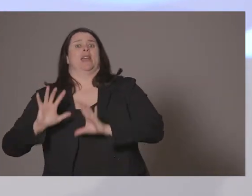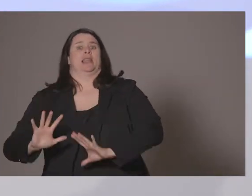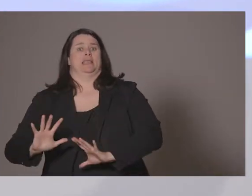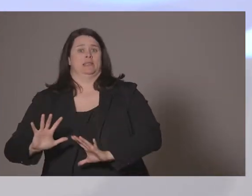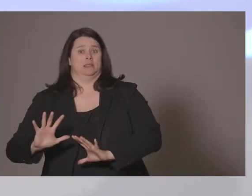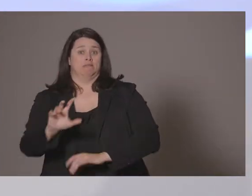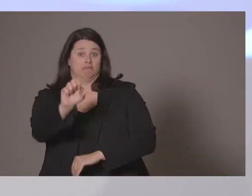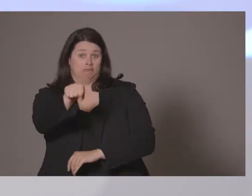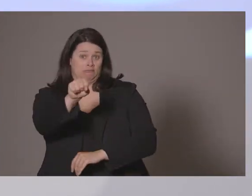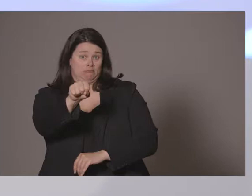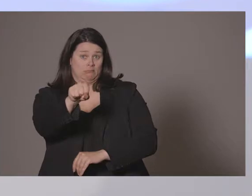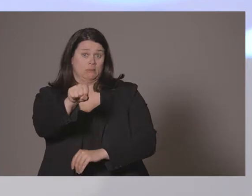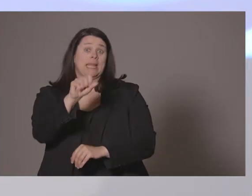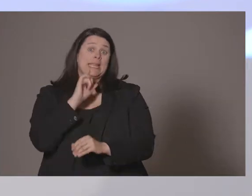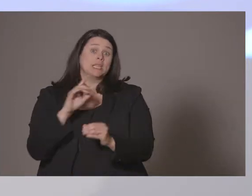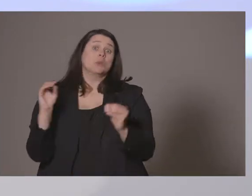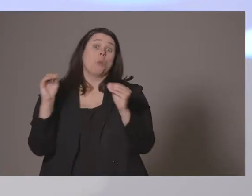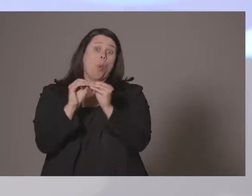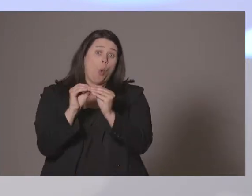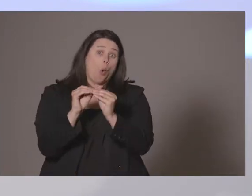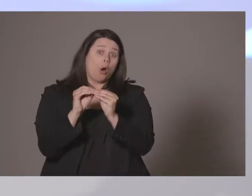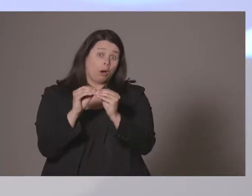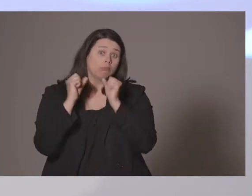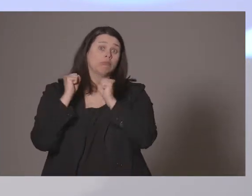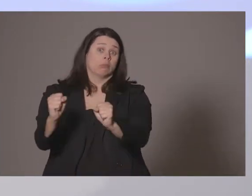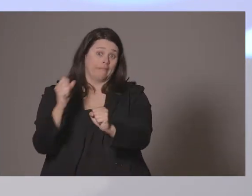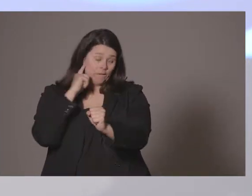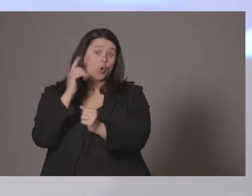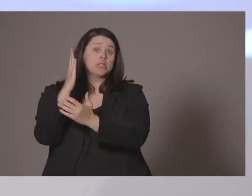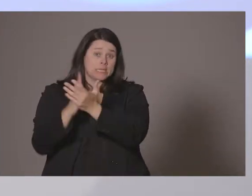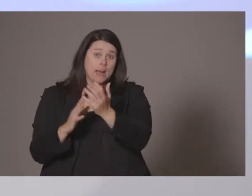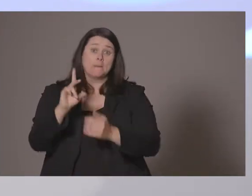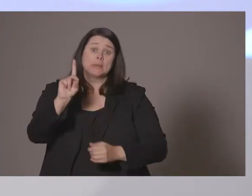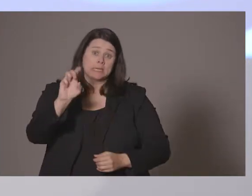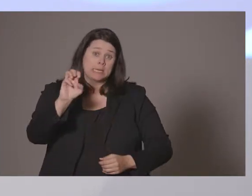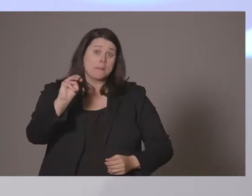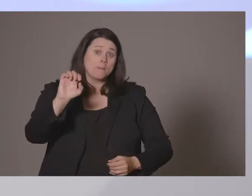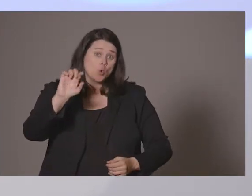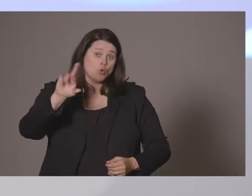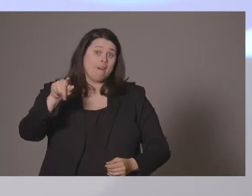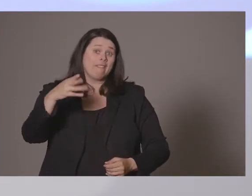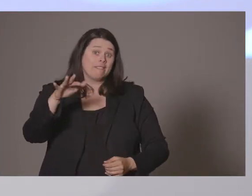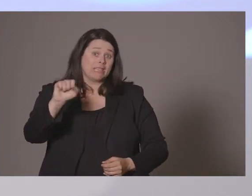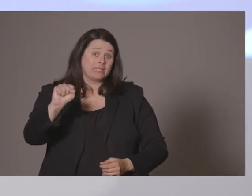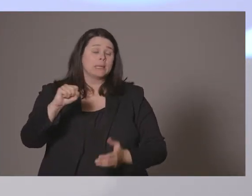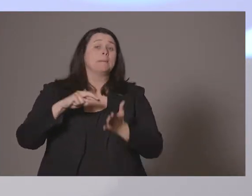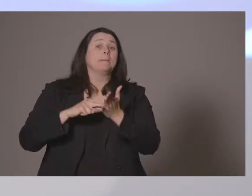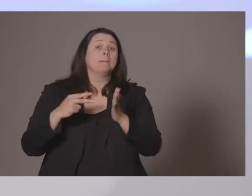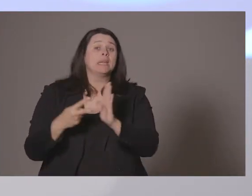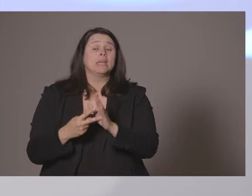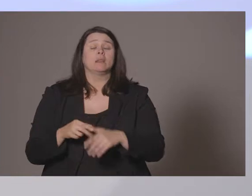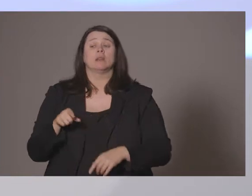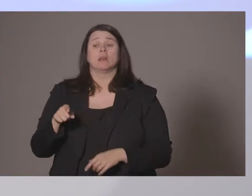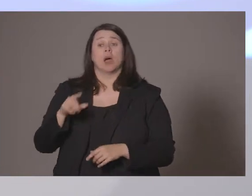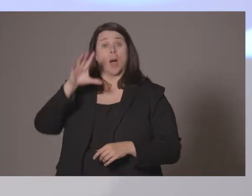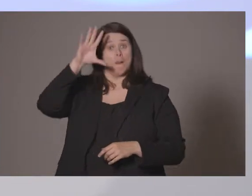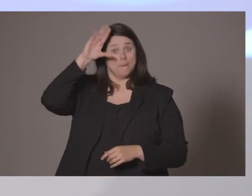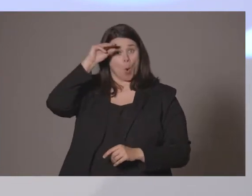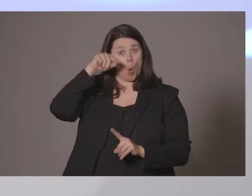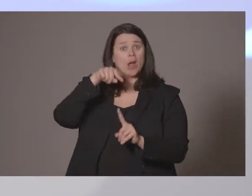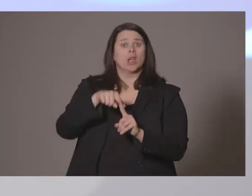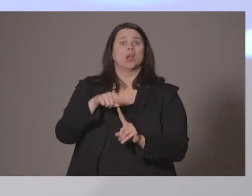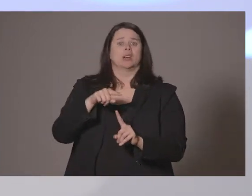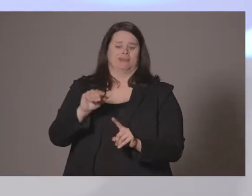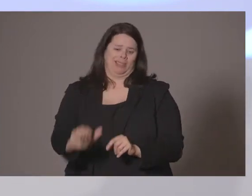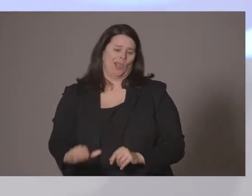distributed to different demographics. So it is true that especially for a gender nonconforming boy, so